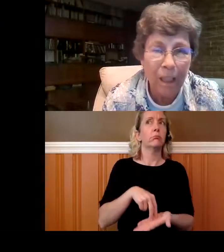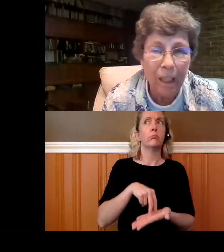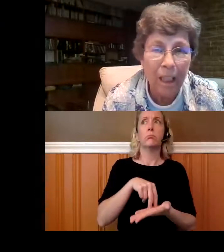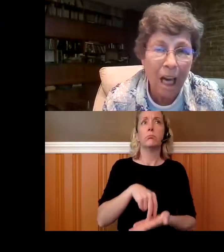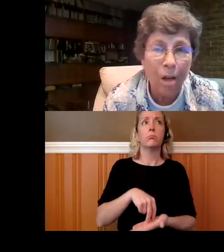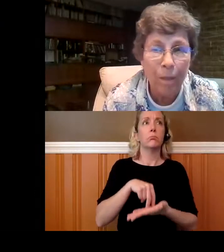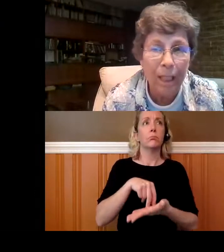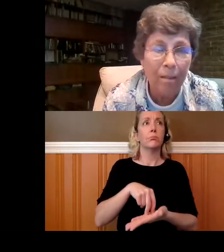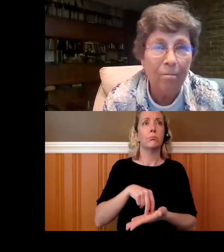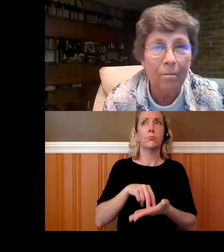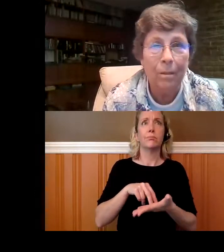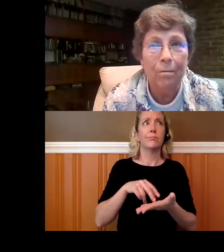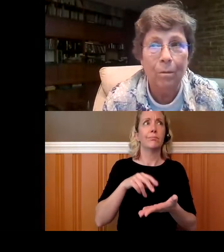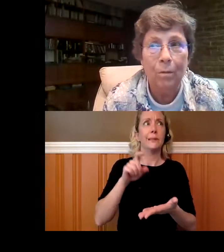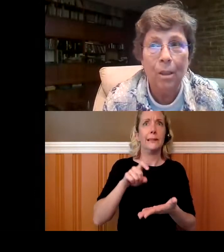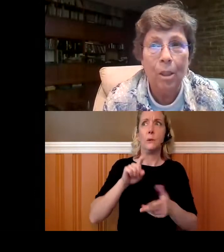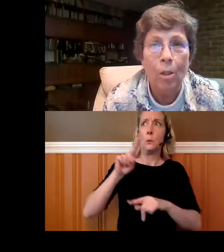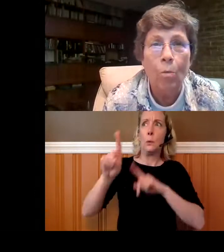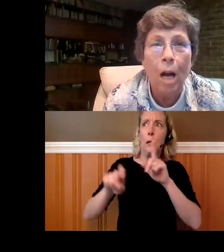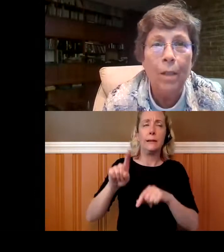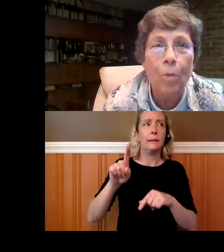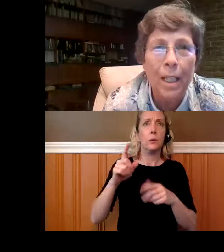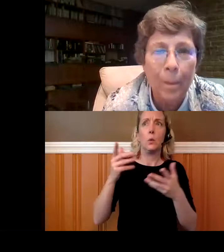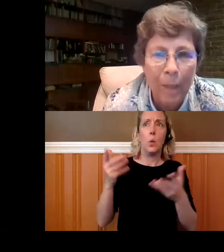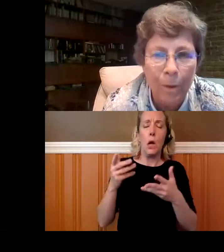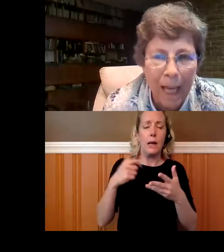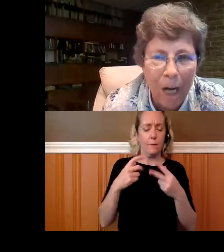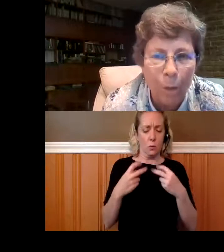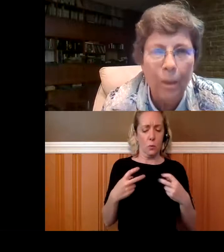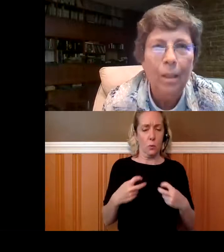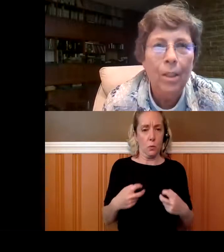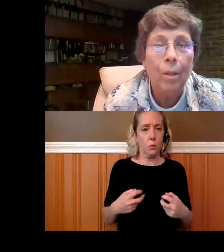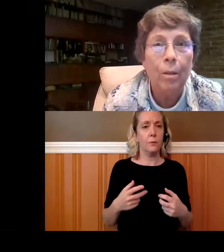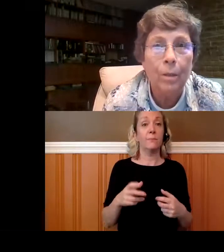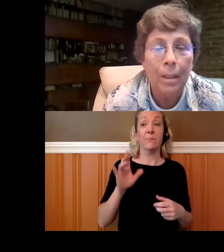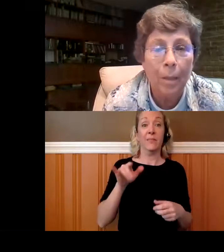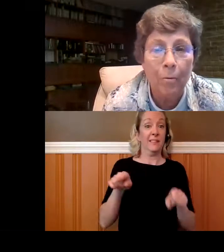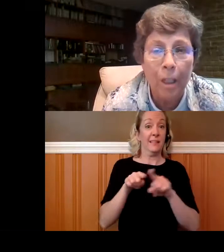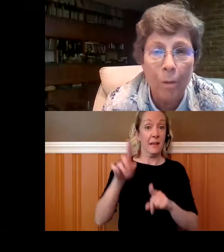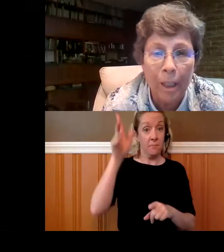wanted the people to help, so to help him figure out where he was. This same young man,